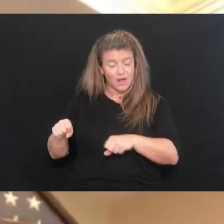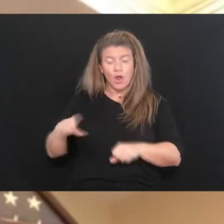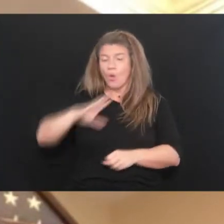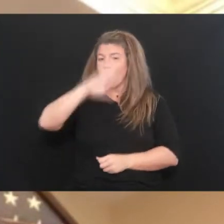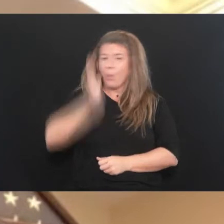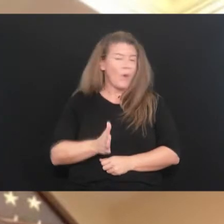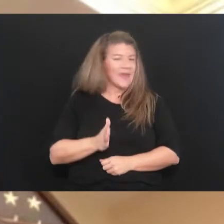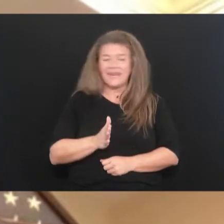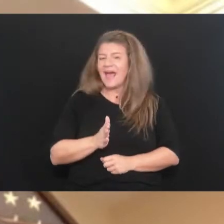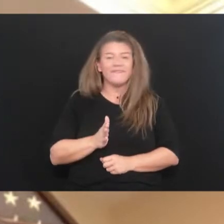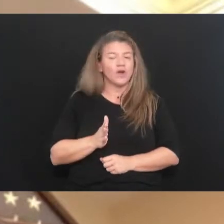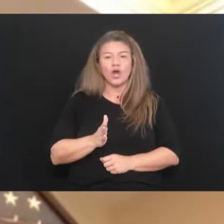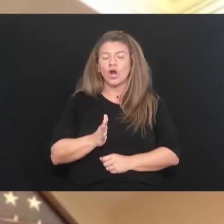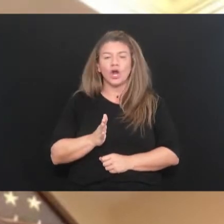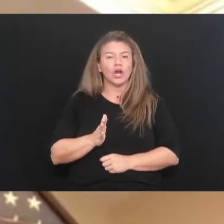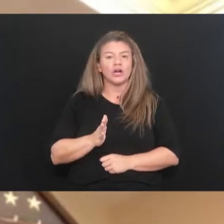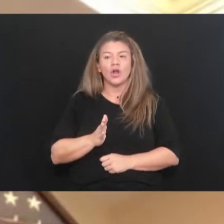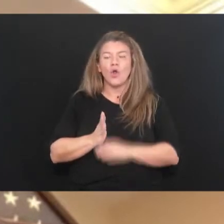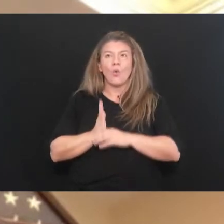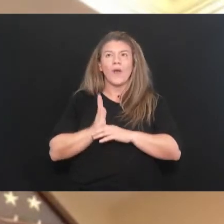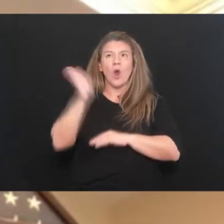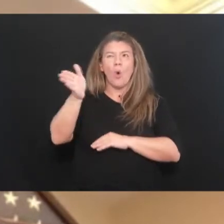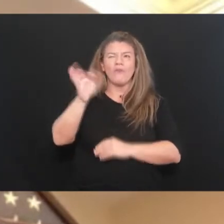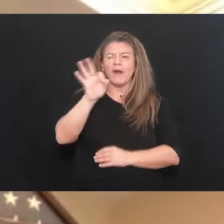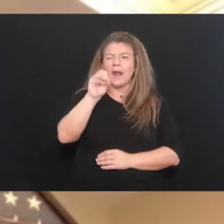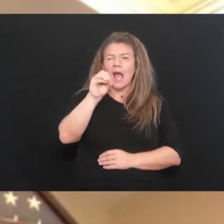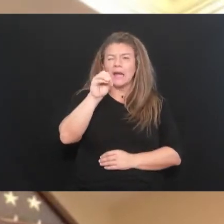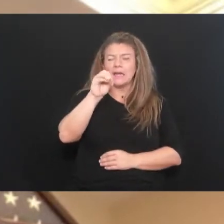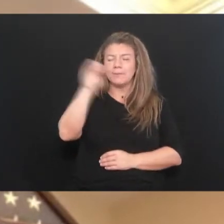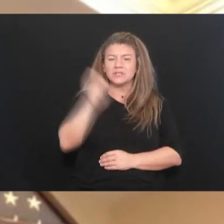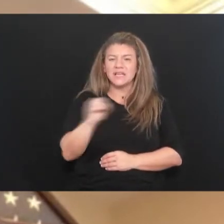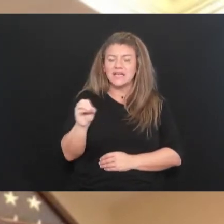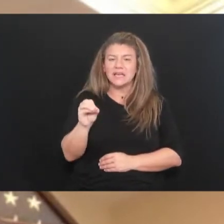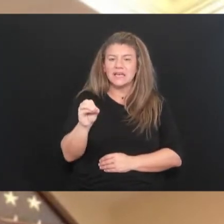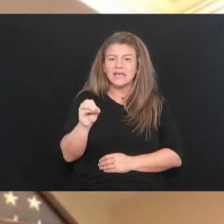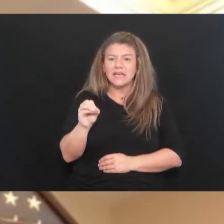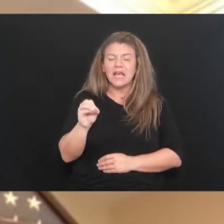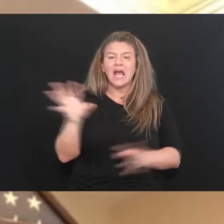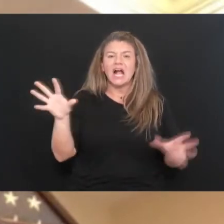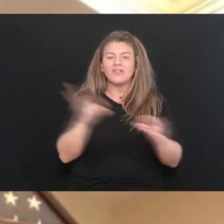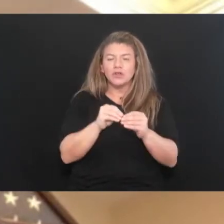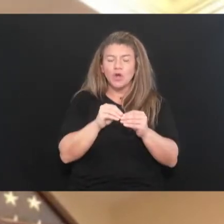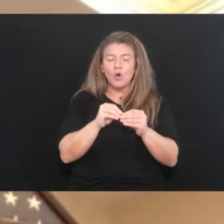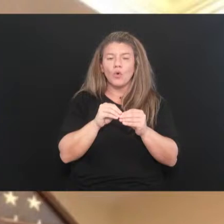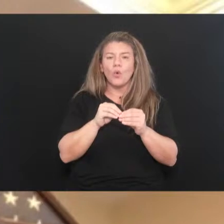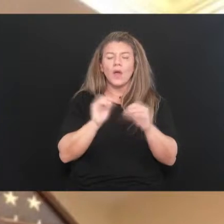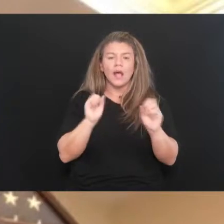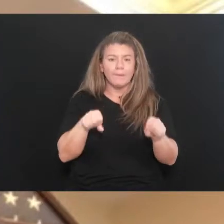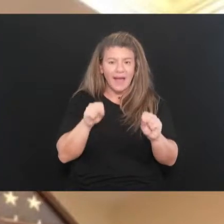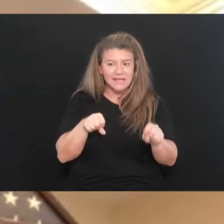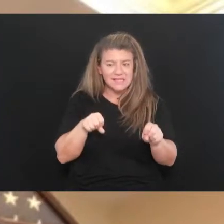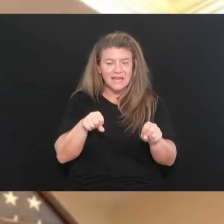never went above 90-some% of the total capacity statewide. But you've